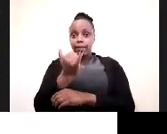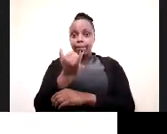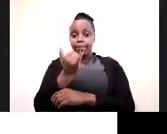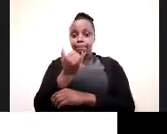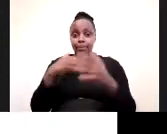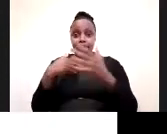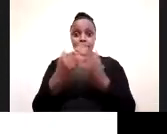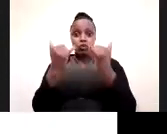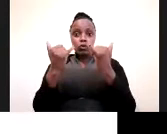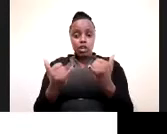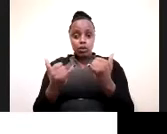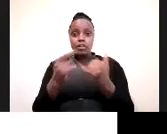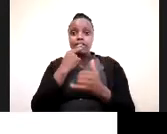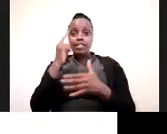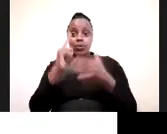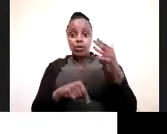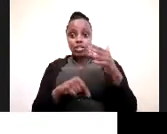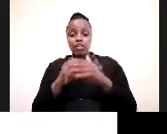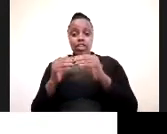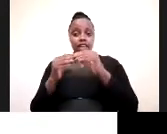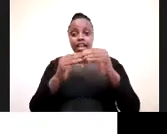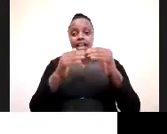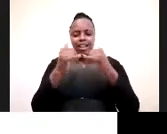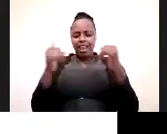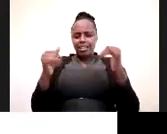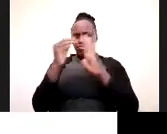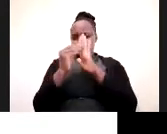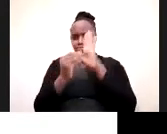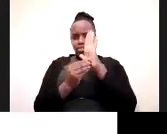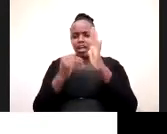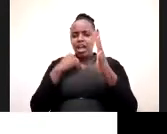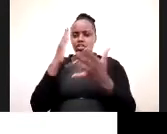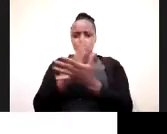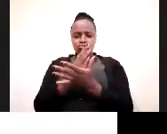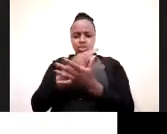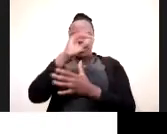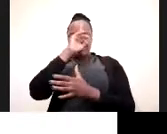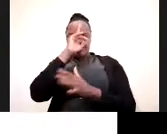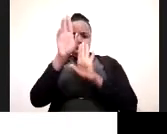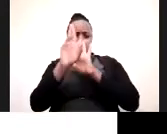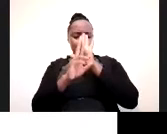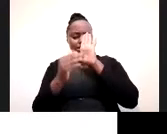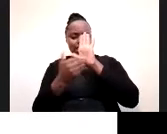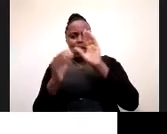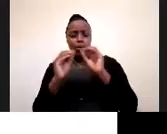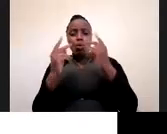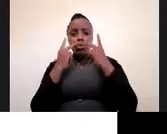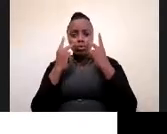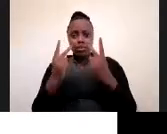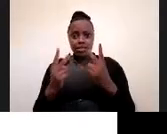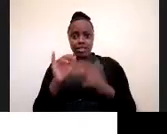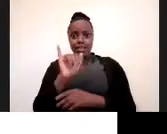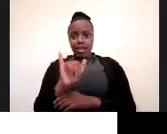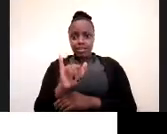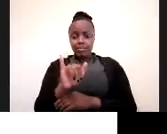now, I would say, being in guidelines, there were no real strict rule on that, and we could see that